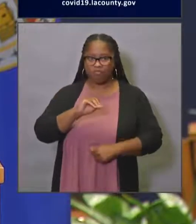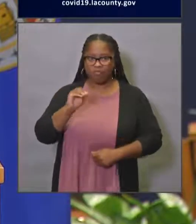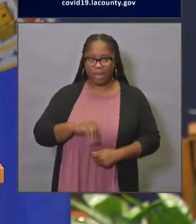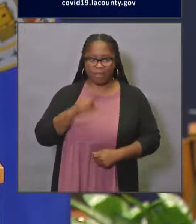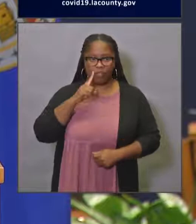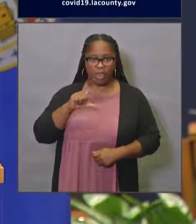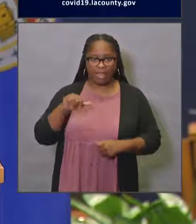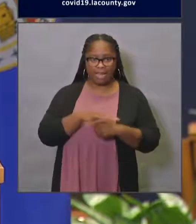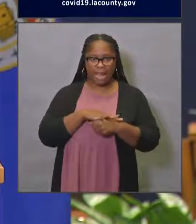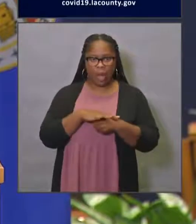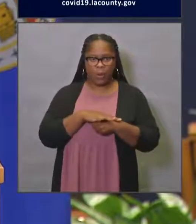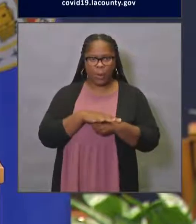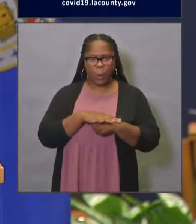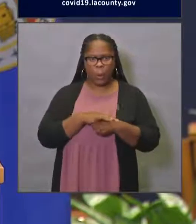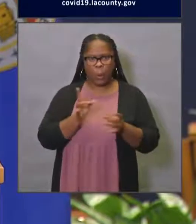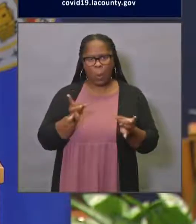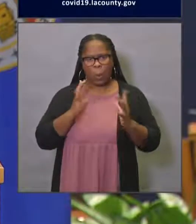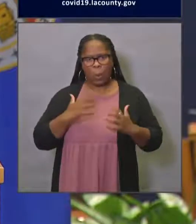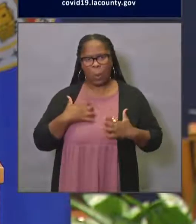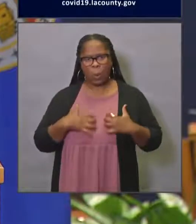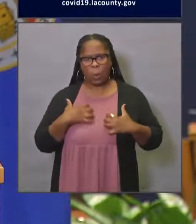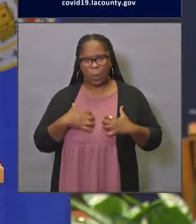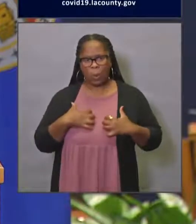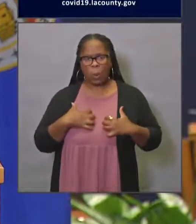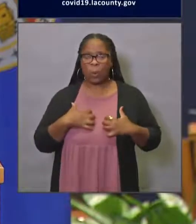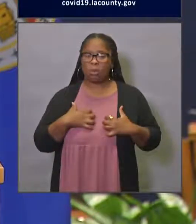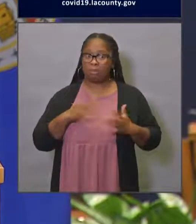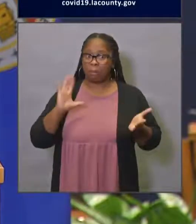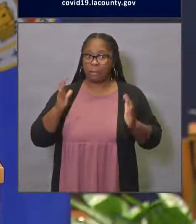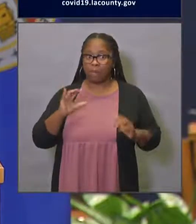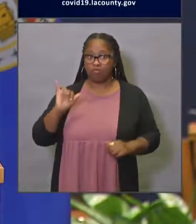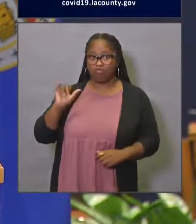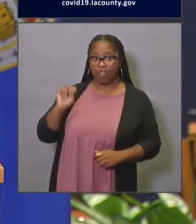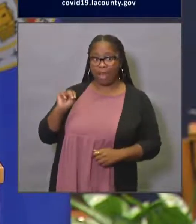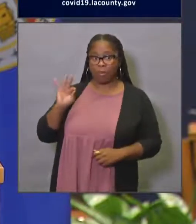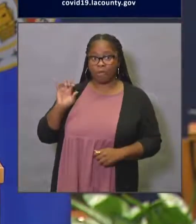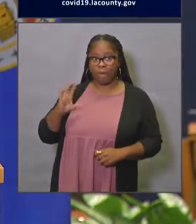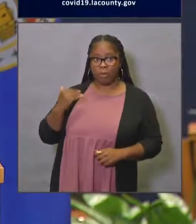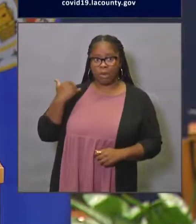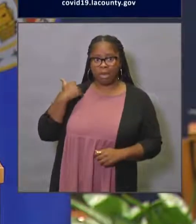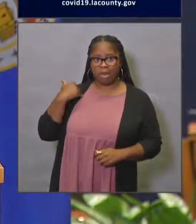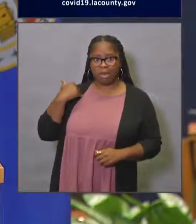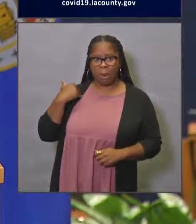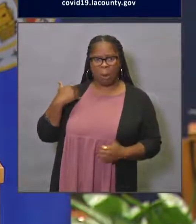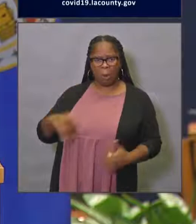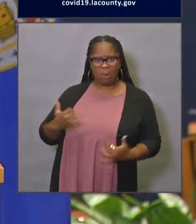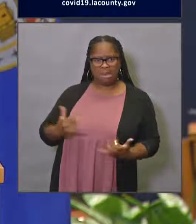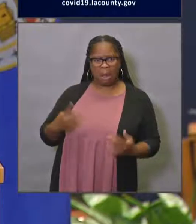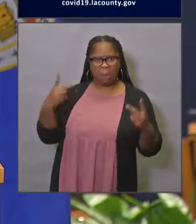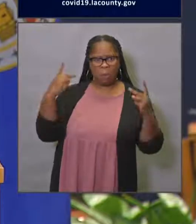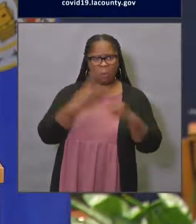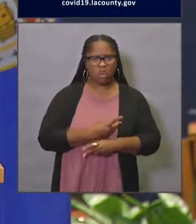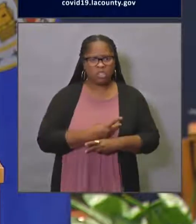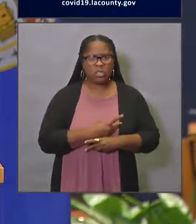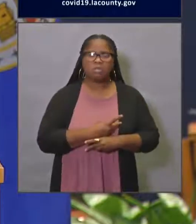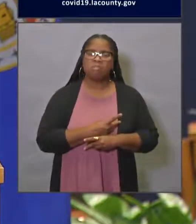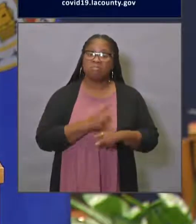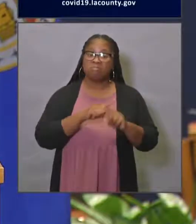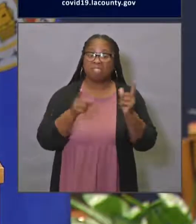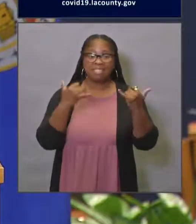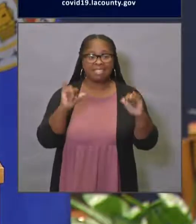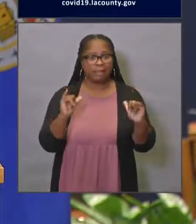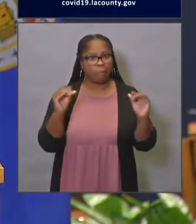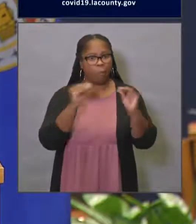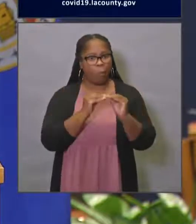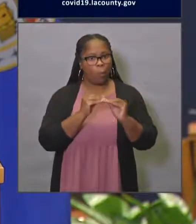number is distressing, especially compared with our unemployment numbers in January and February of this year, we know that there are many more residents who are suffering